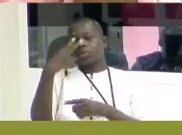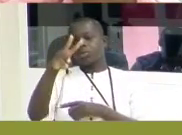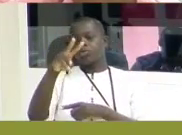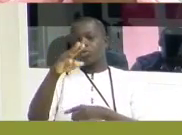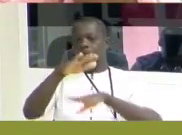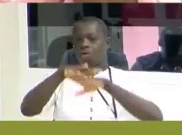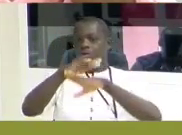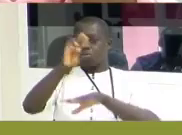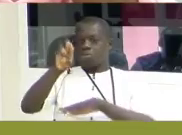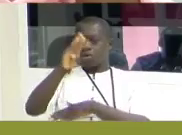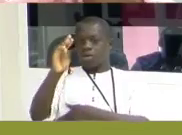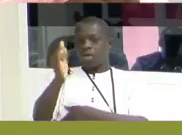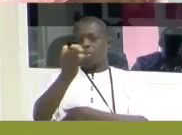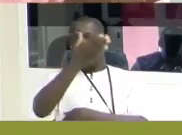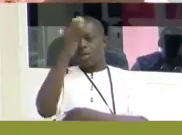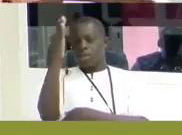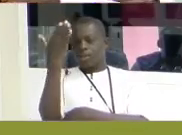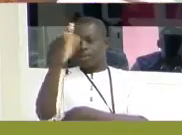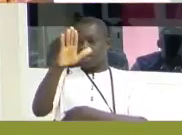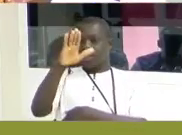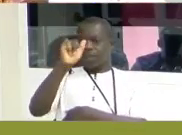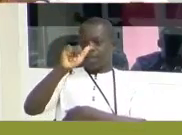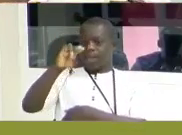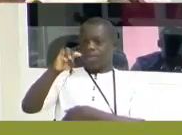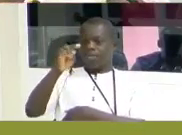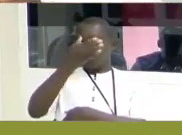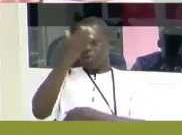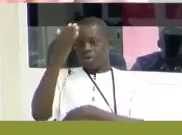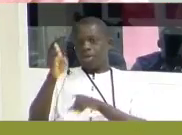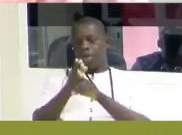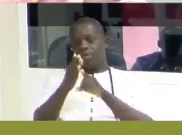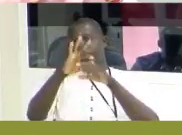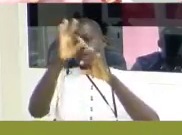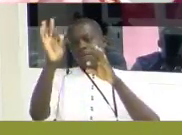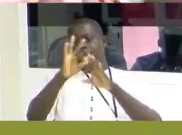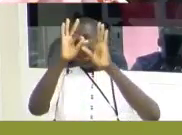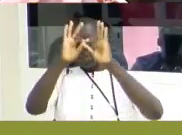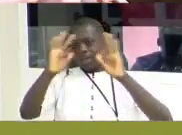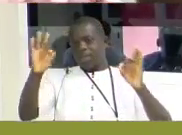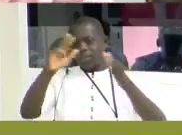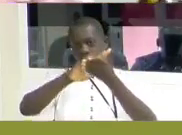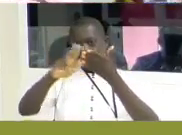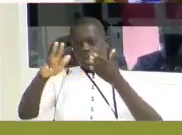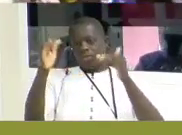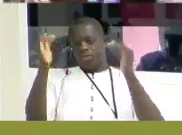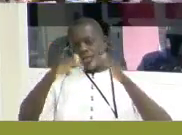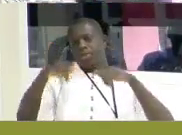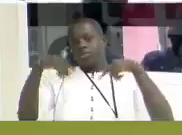Monday morning, 10 o'clock, and have a very nice weekend. Meeting is adjourned.